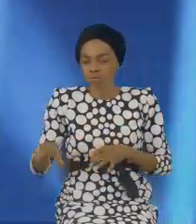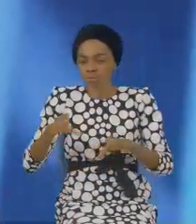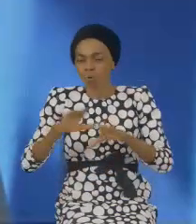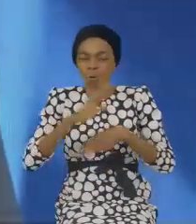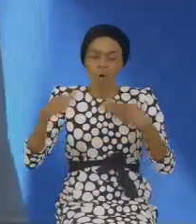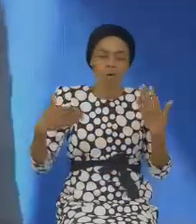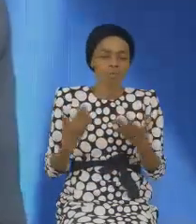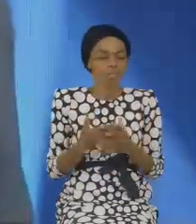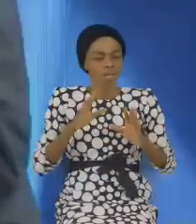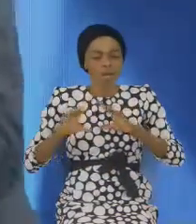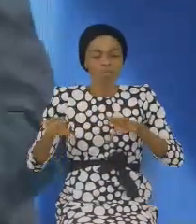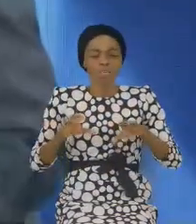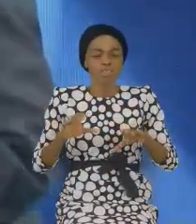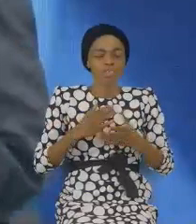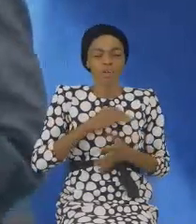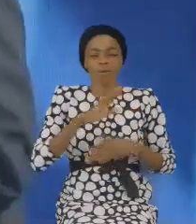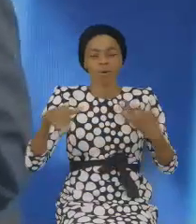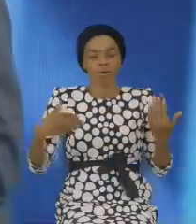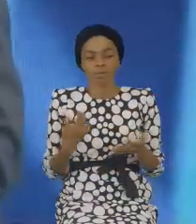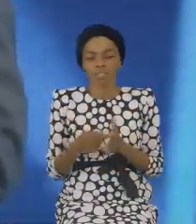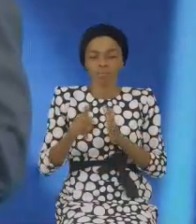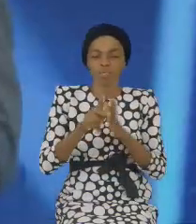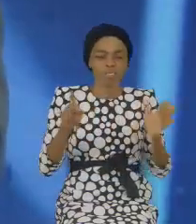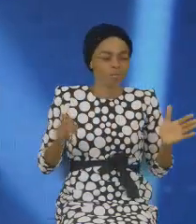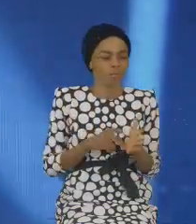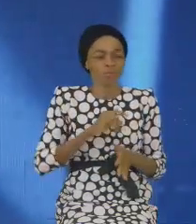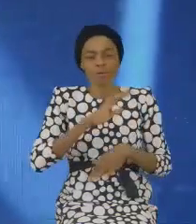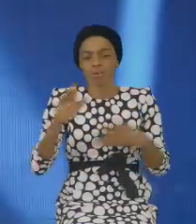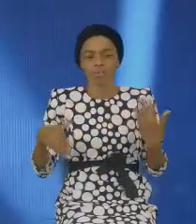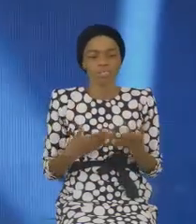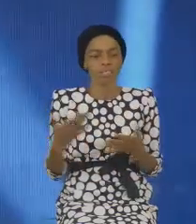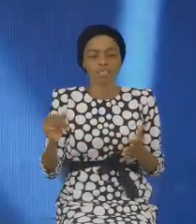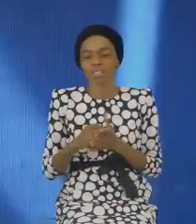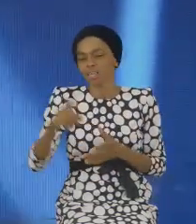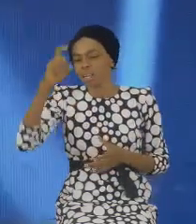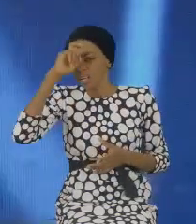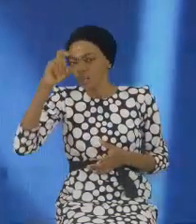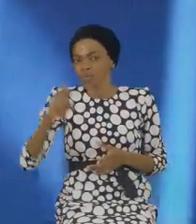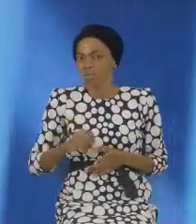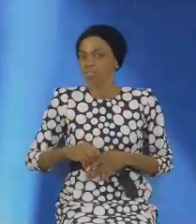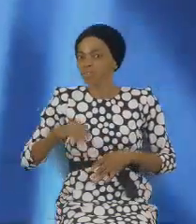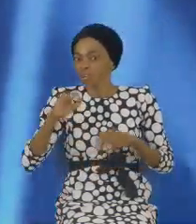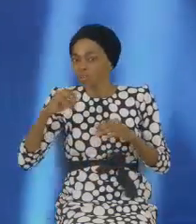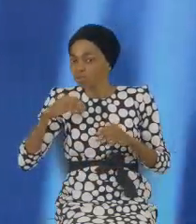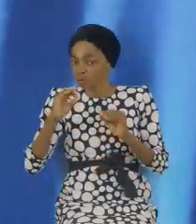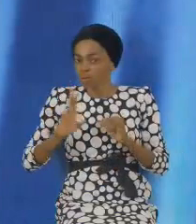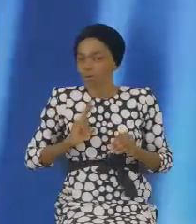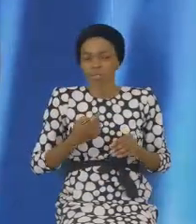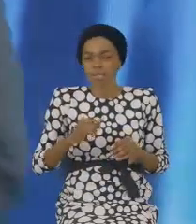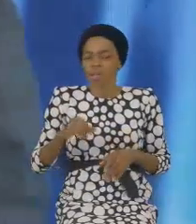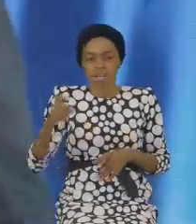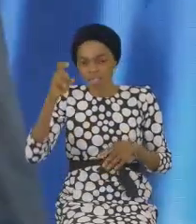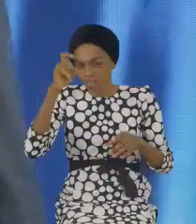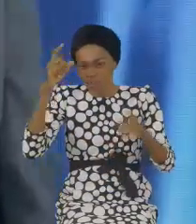practices and the principles and the proverbs and all the things that the Egyptians do. He will not allow us to do it here in